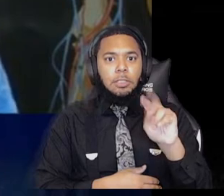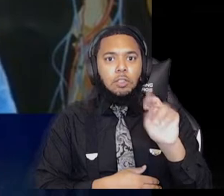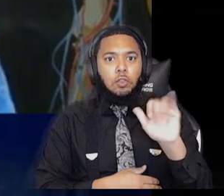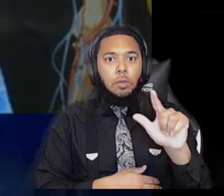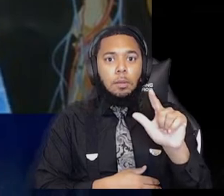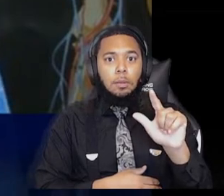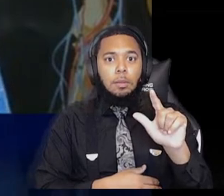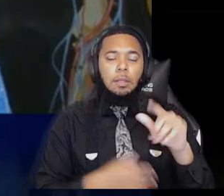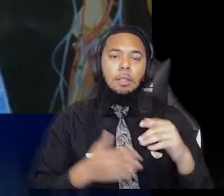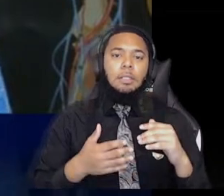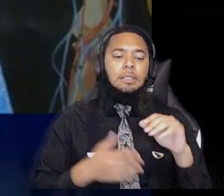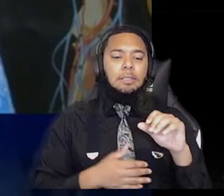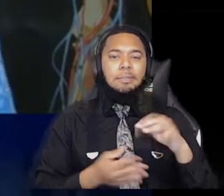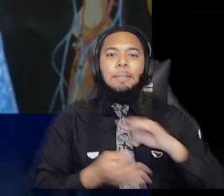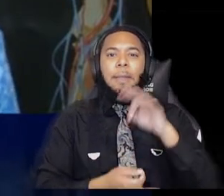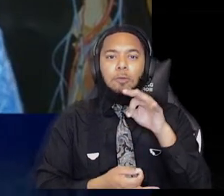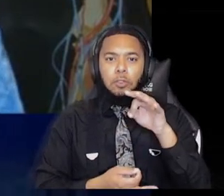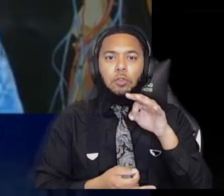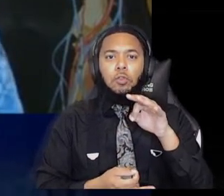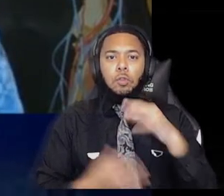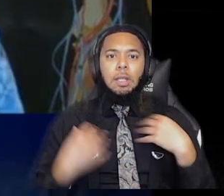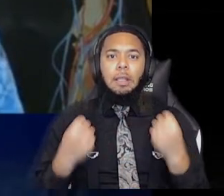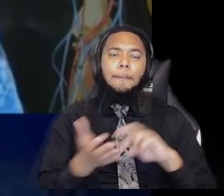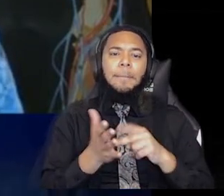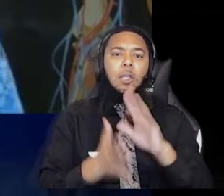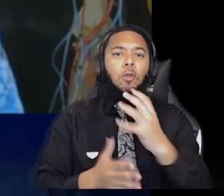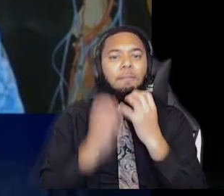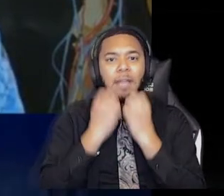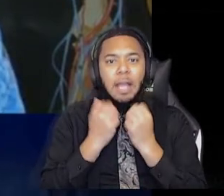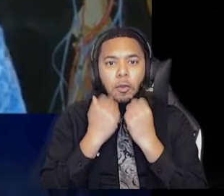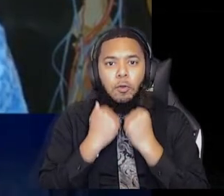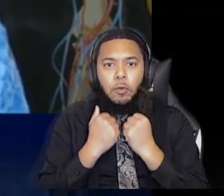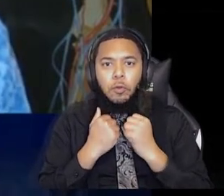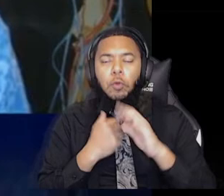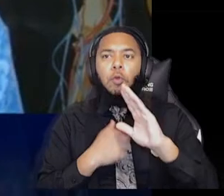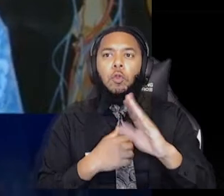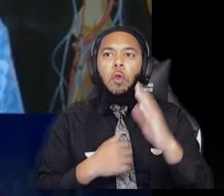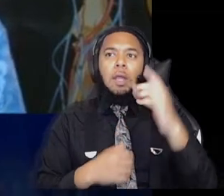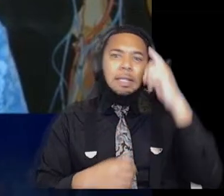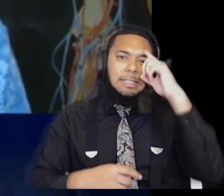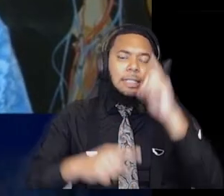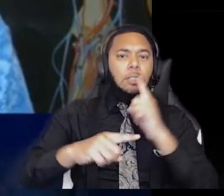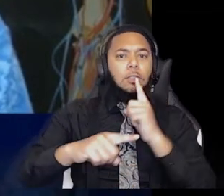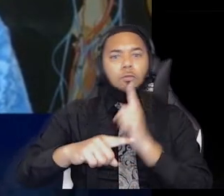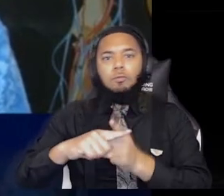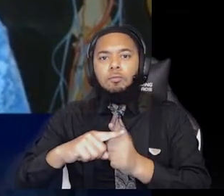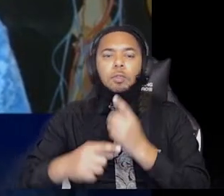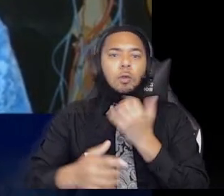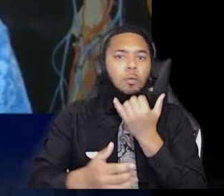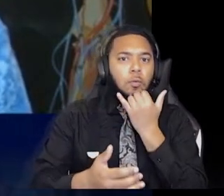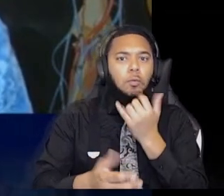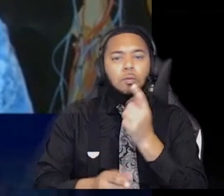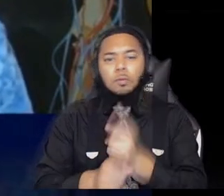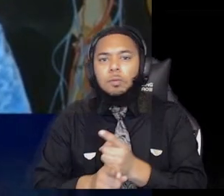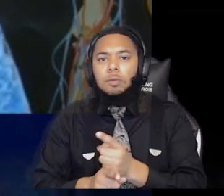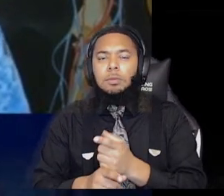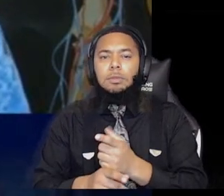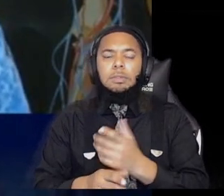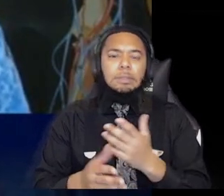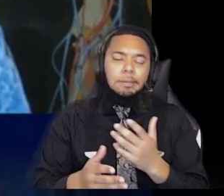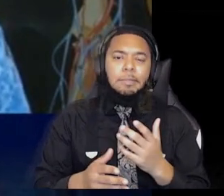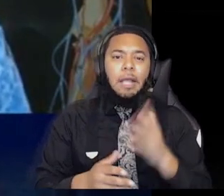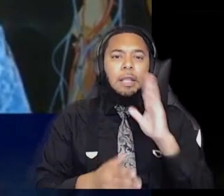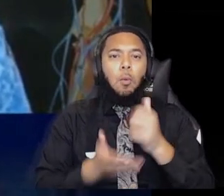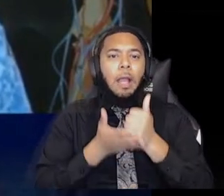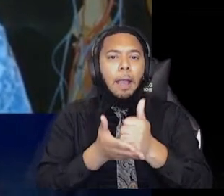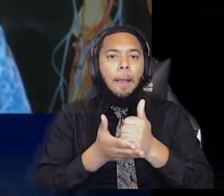values, what you have as your ideals, and having strong moral values and ideals are going to be able to help you make